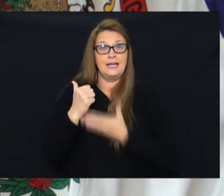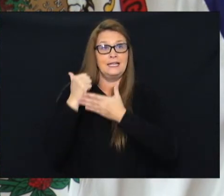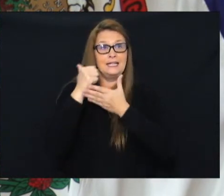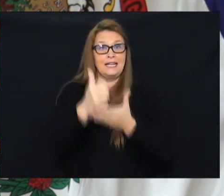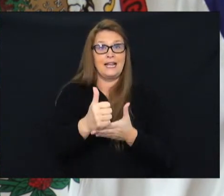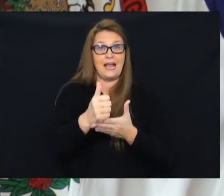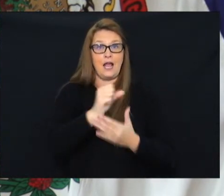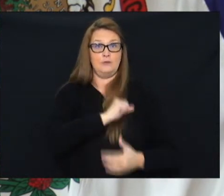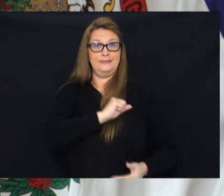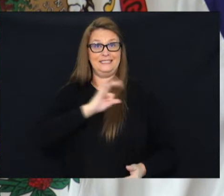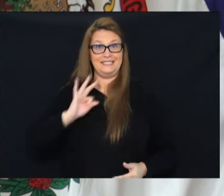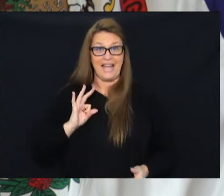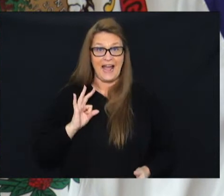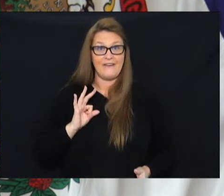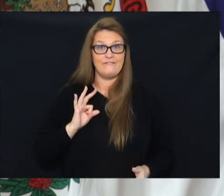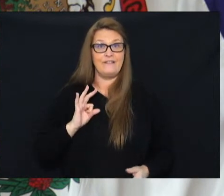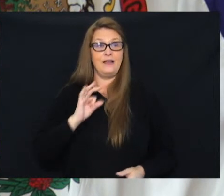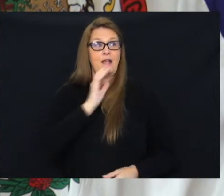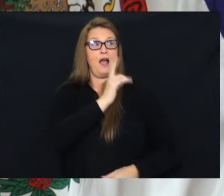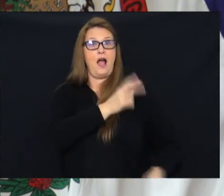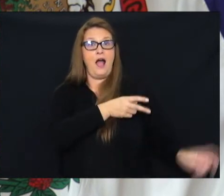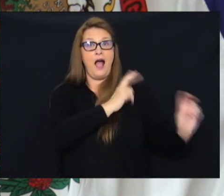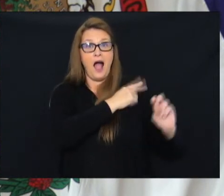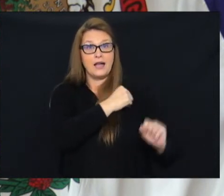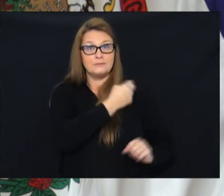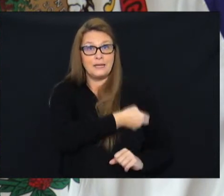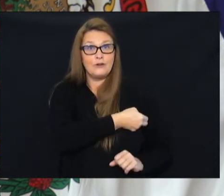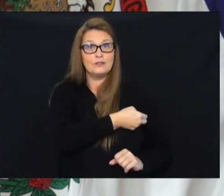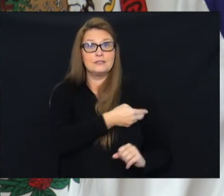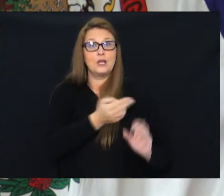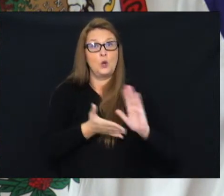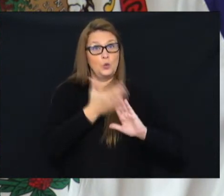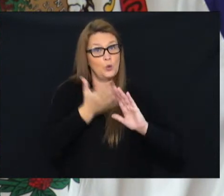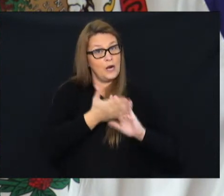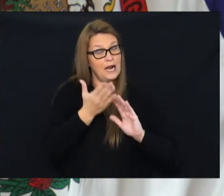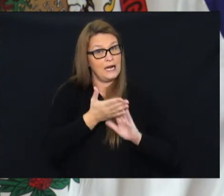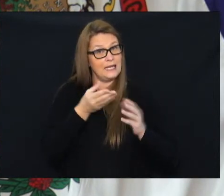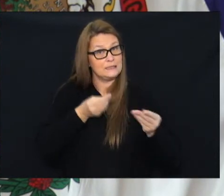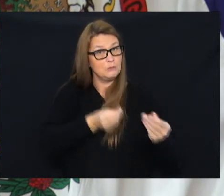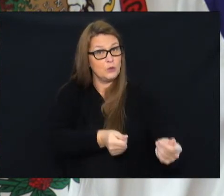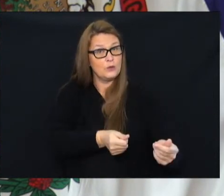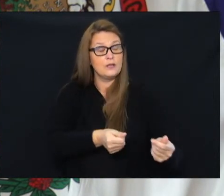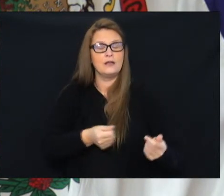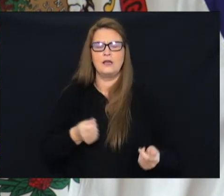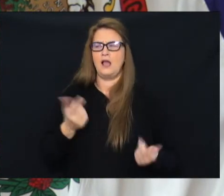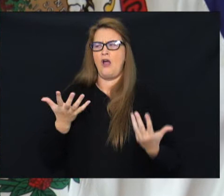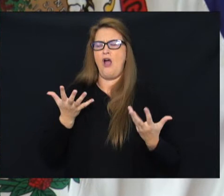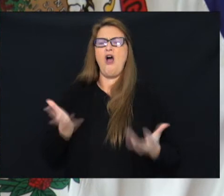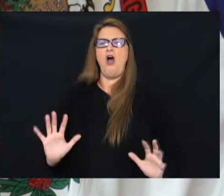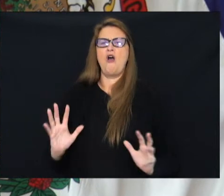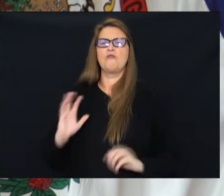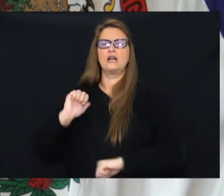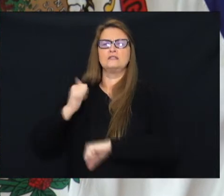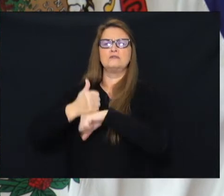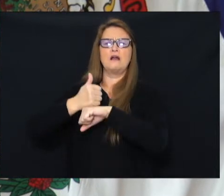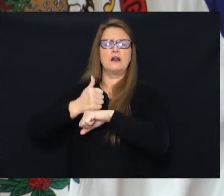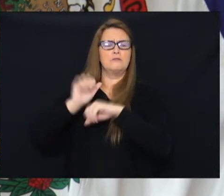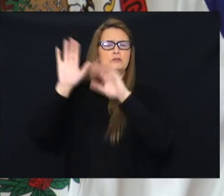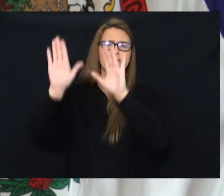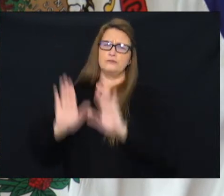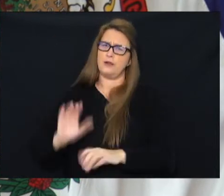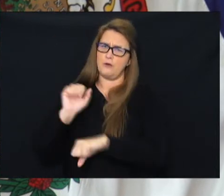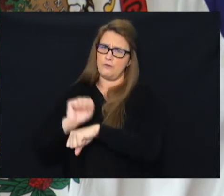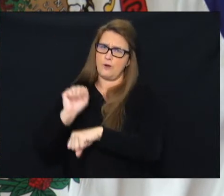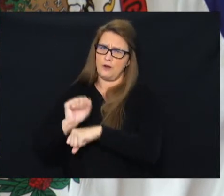us staff and make sure that our hospitals are functional, and they're already doing phenomenal work.